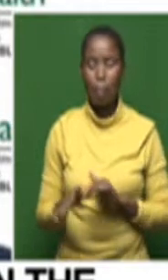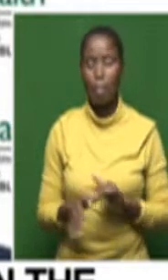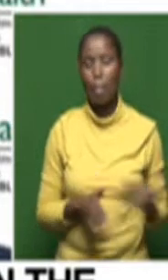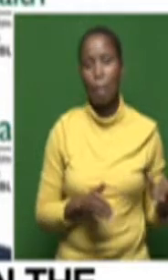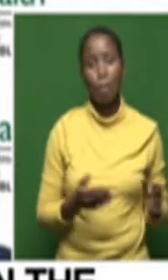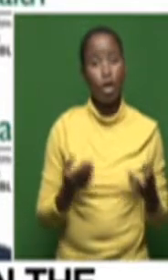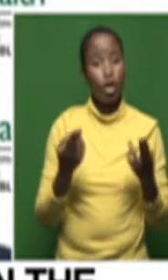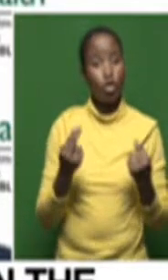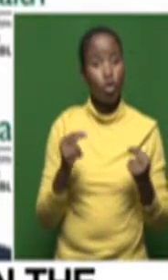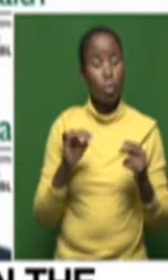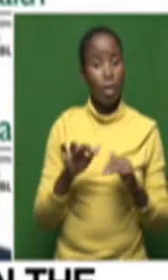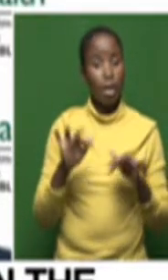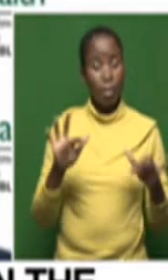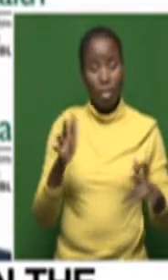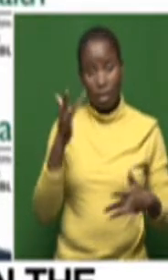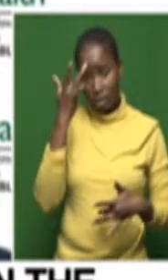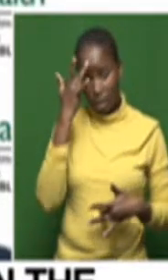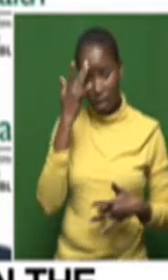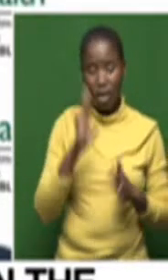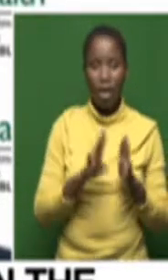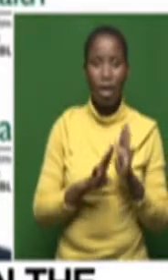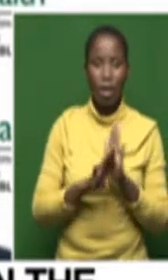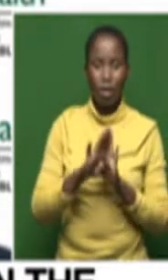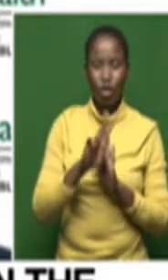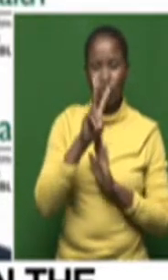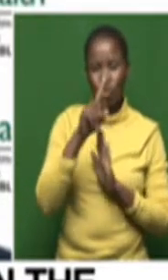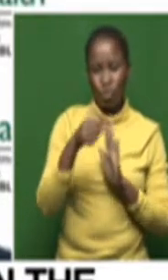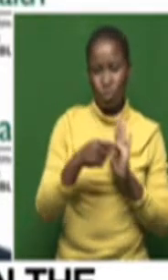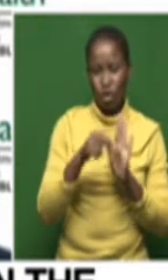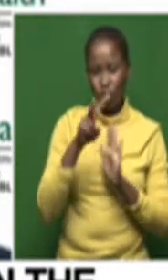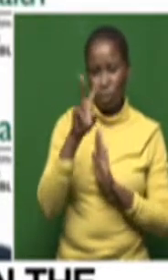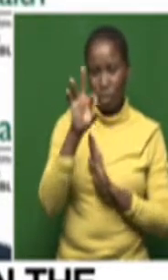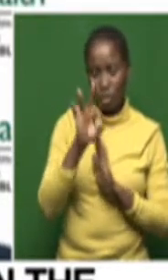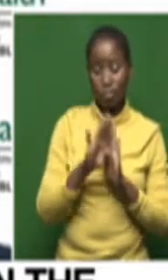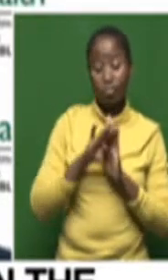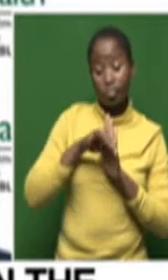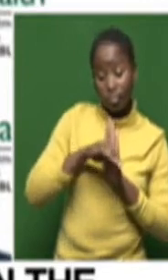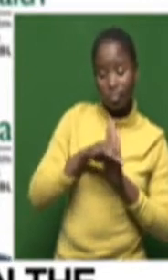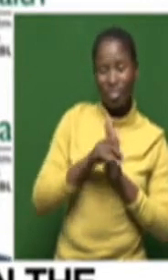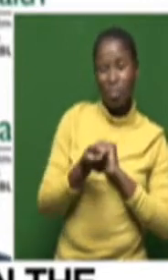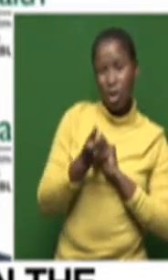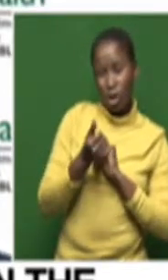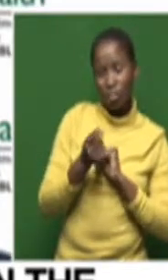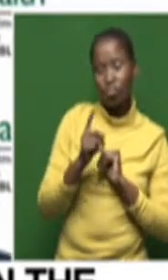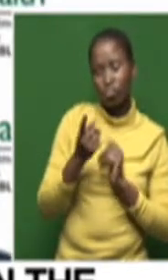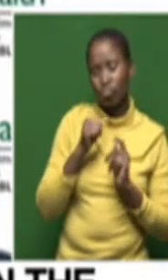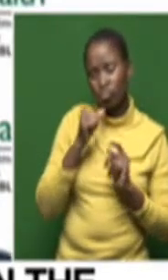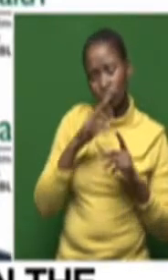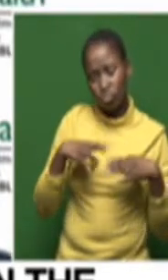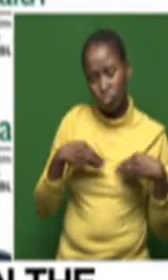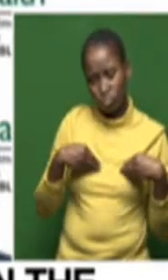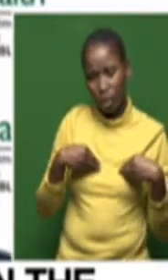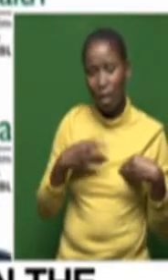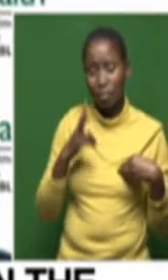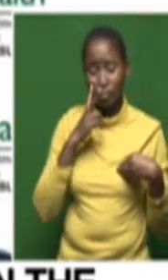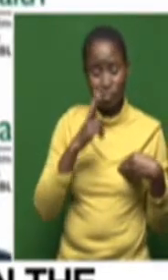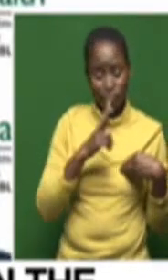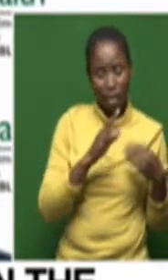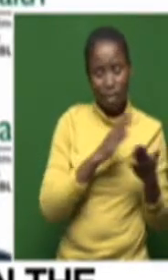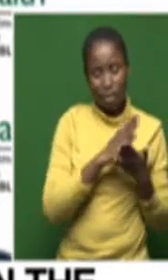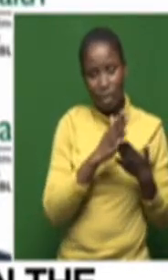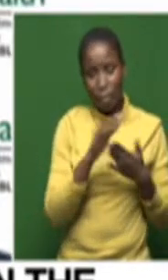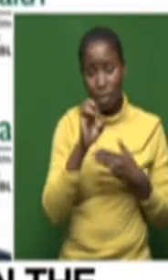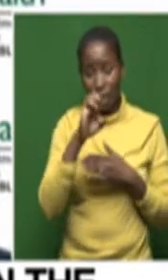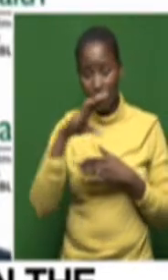reduced by 2.2%, small but welcome, even though there have been increases in the